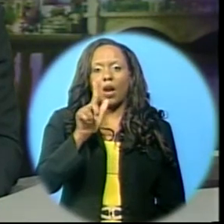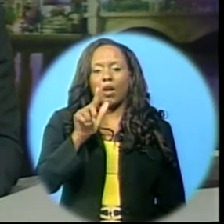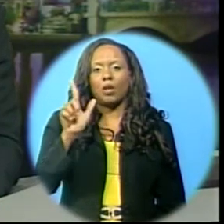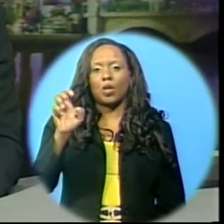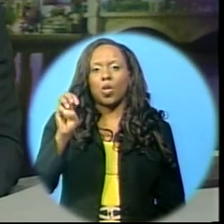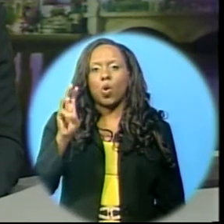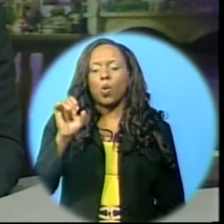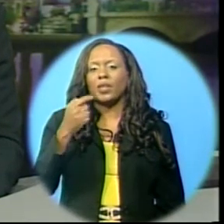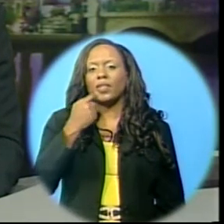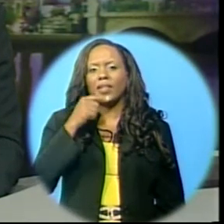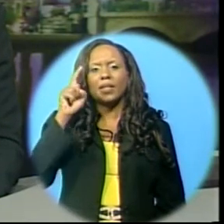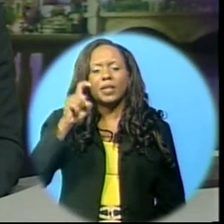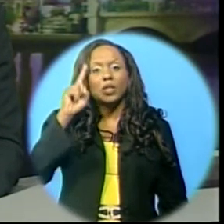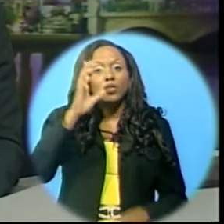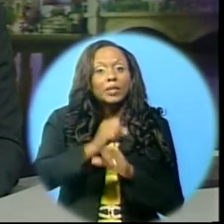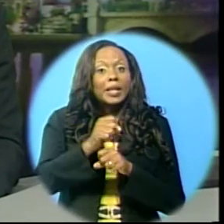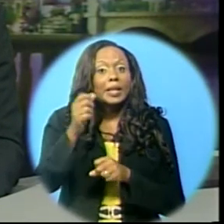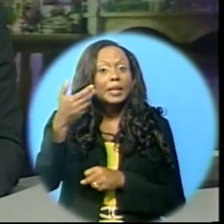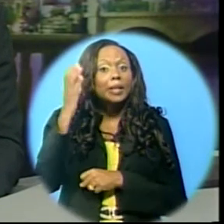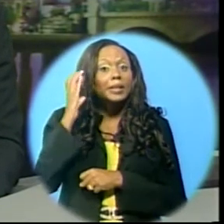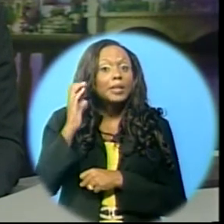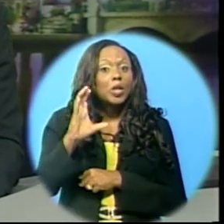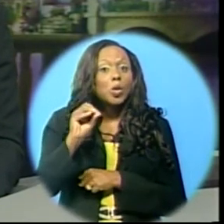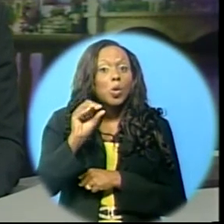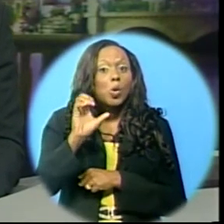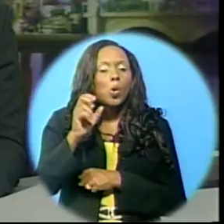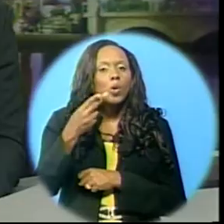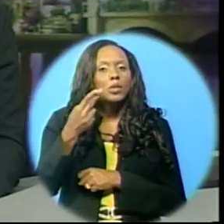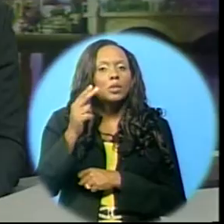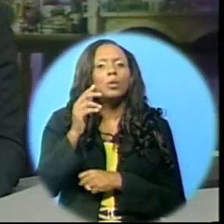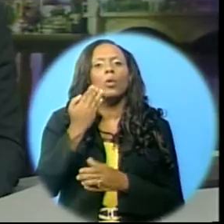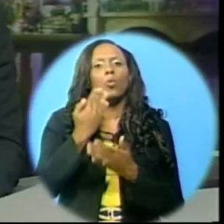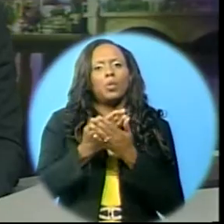to trust and listen to their coaches, and they will do well.